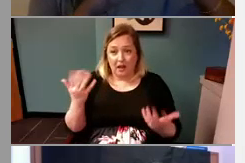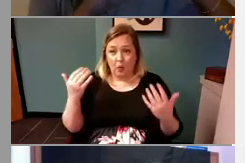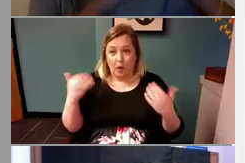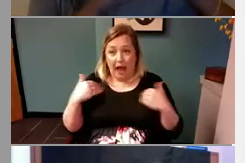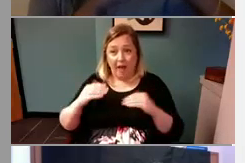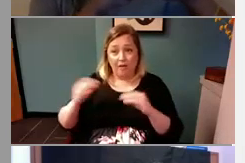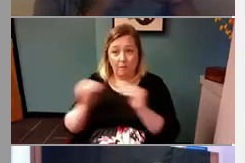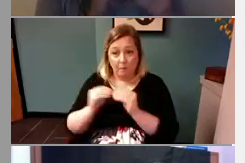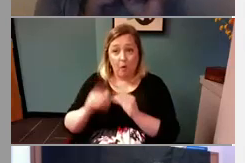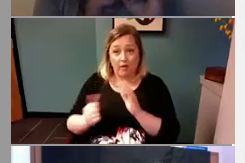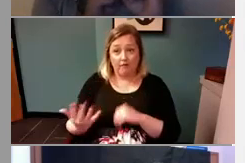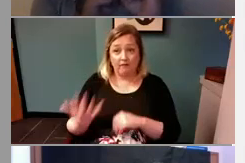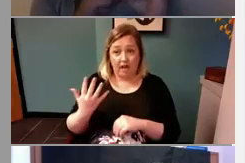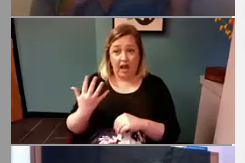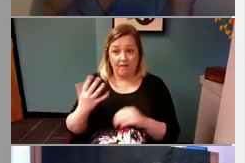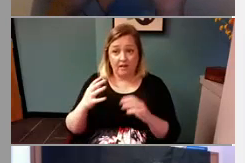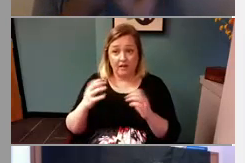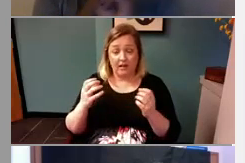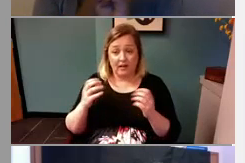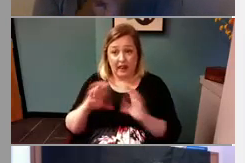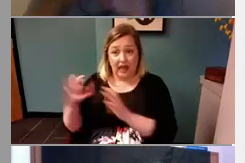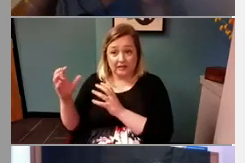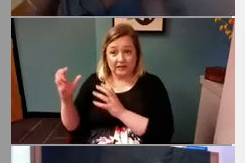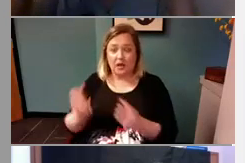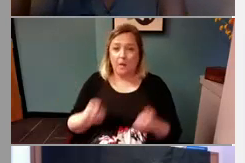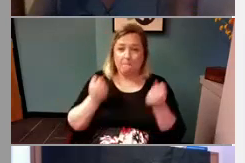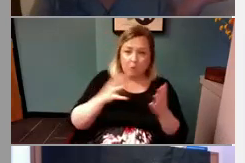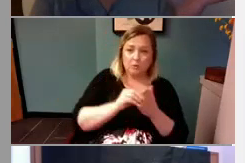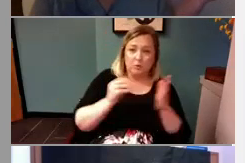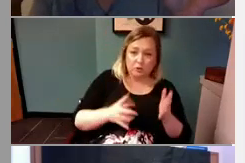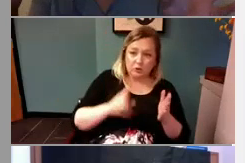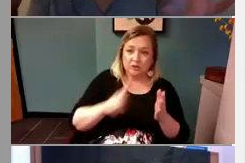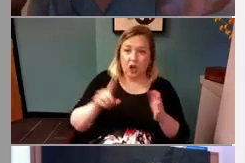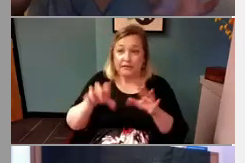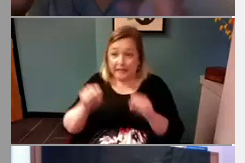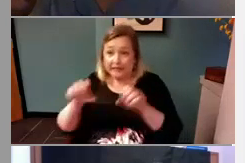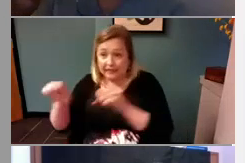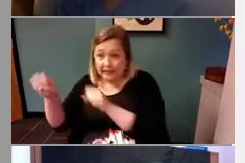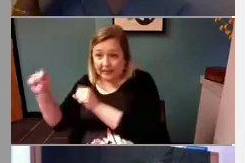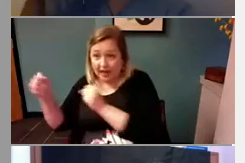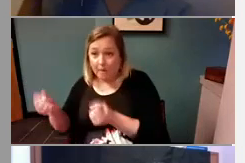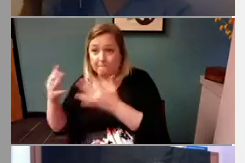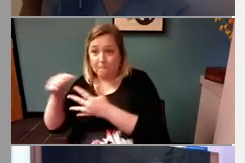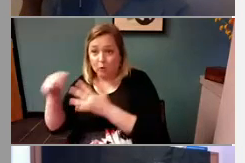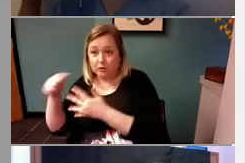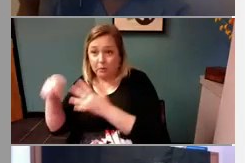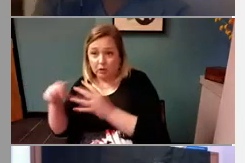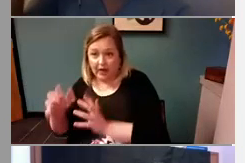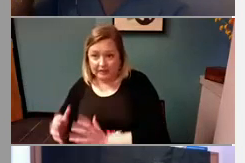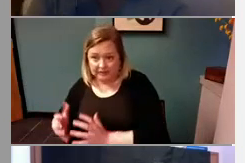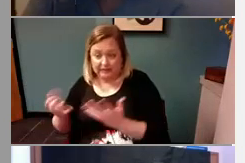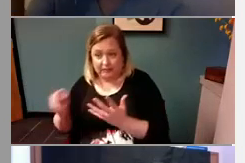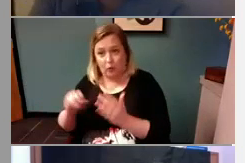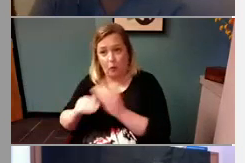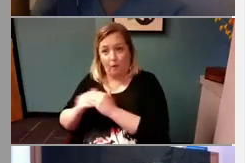where multiple students take multiple classes and they cannot be untangled in a sense. In that particular